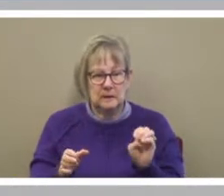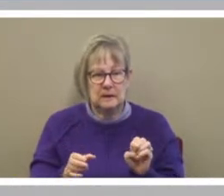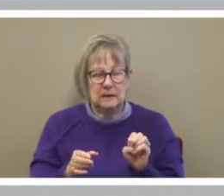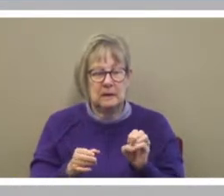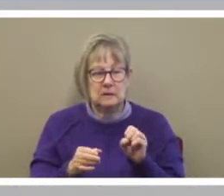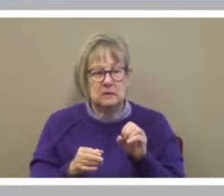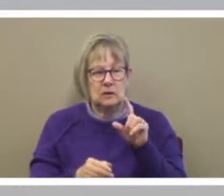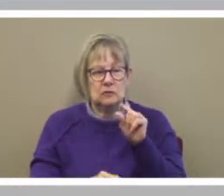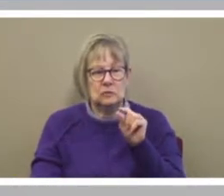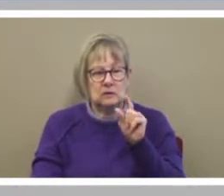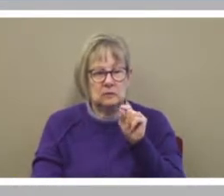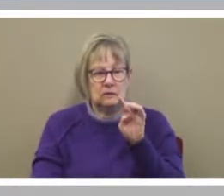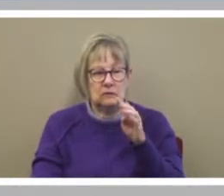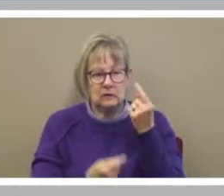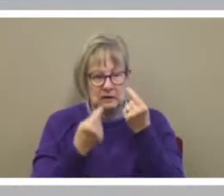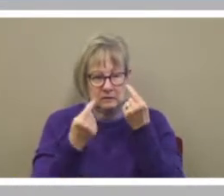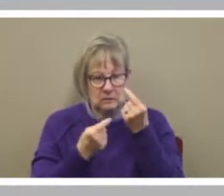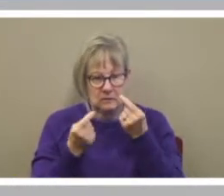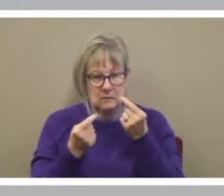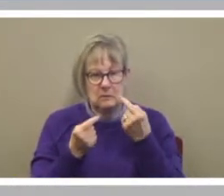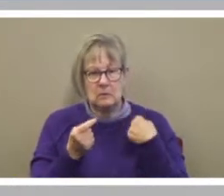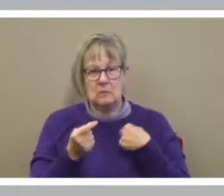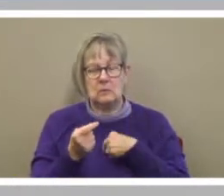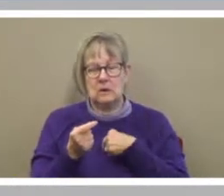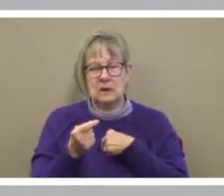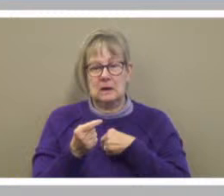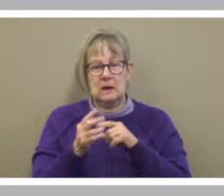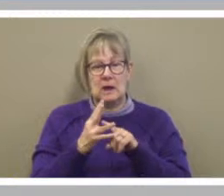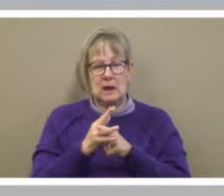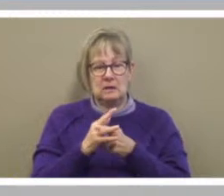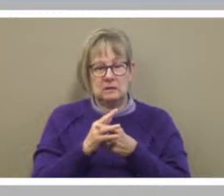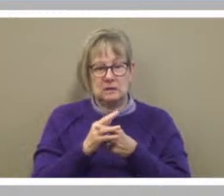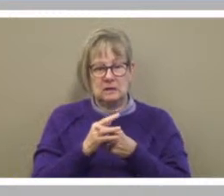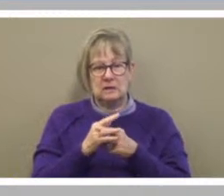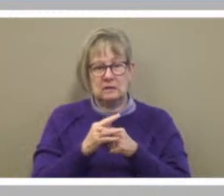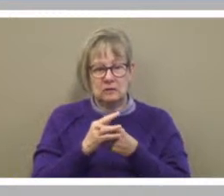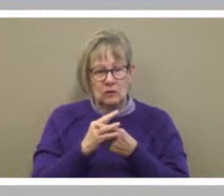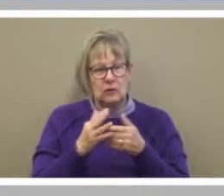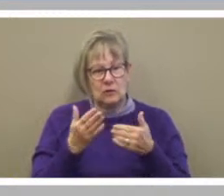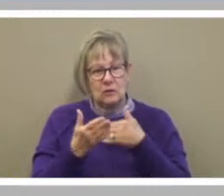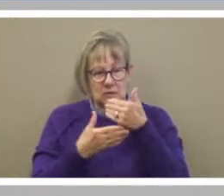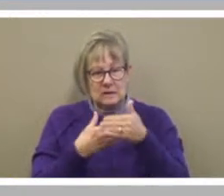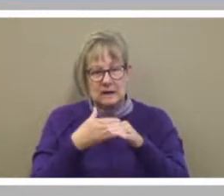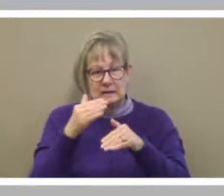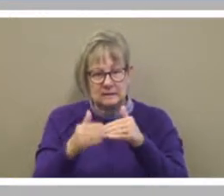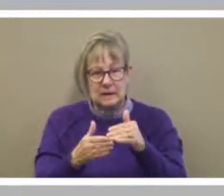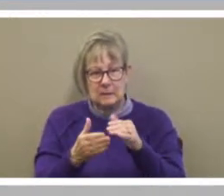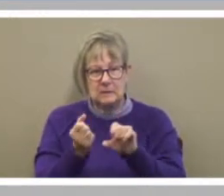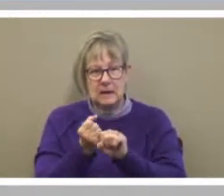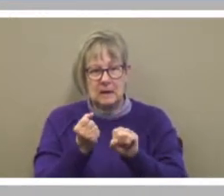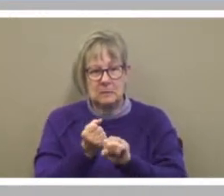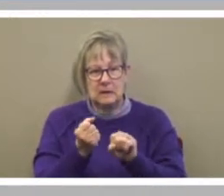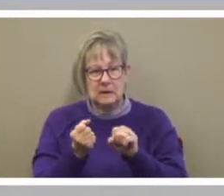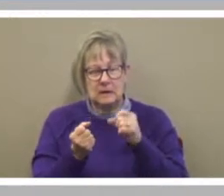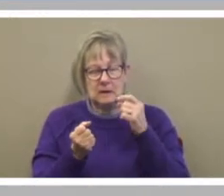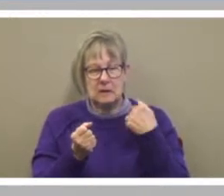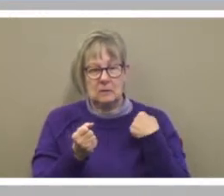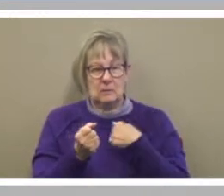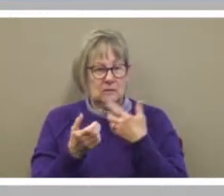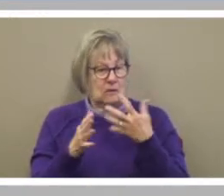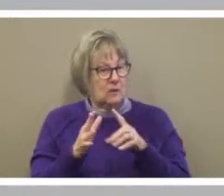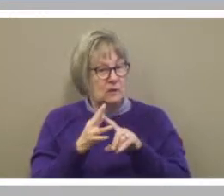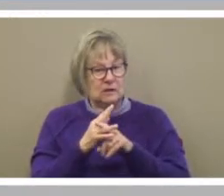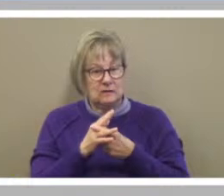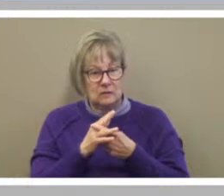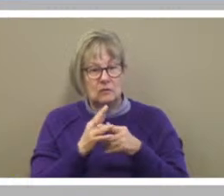So 2024 considerations. So we've already launched our next steps campaign since this is a report for 2023, but we've already launched our